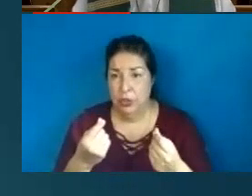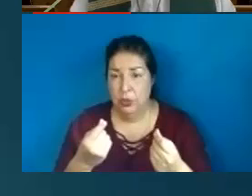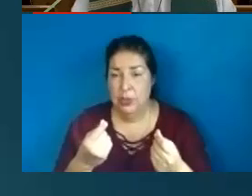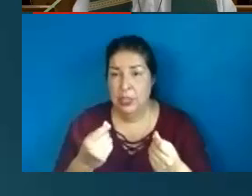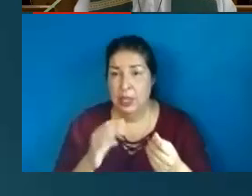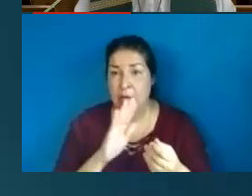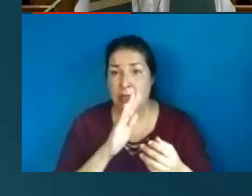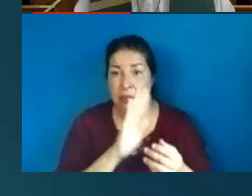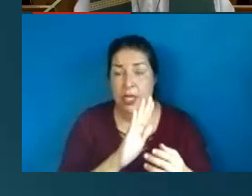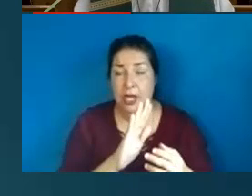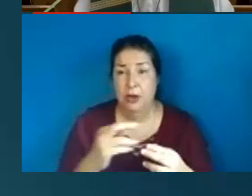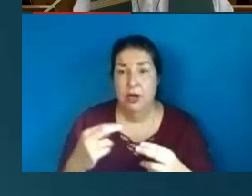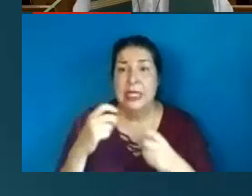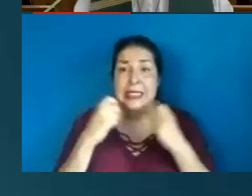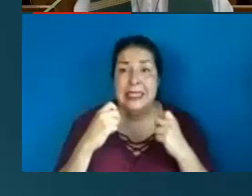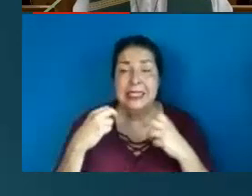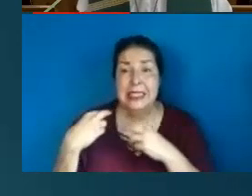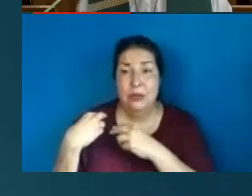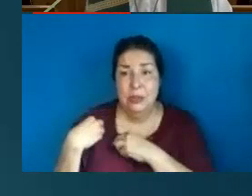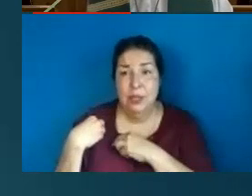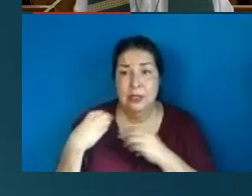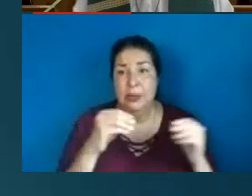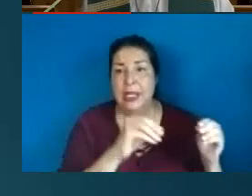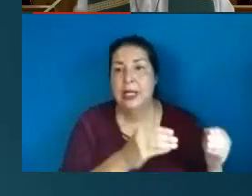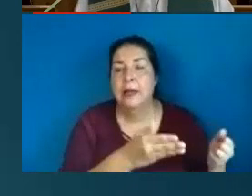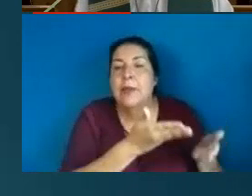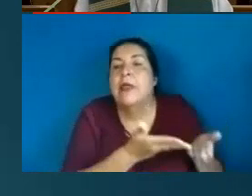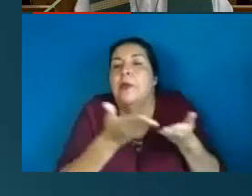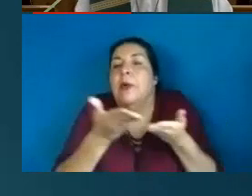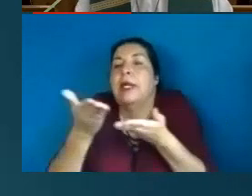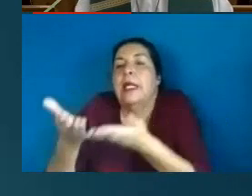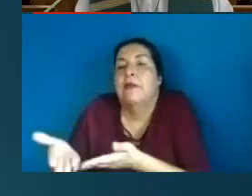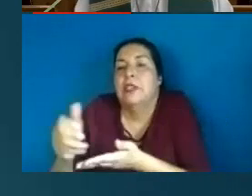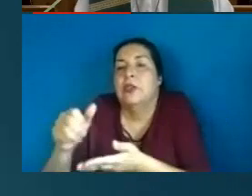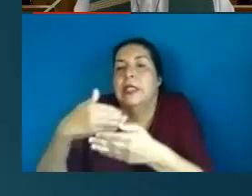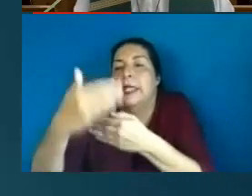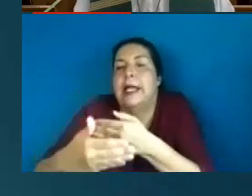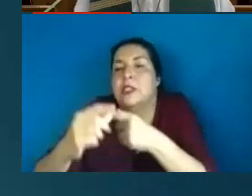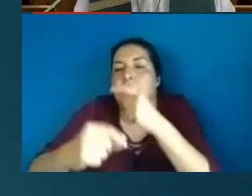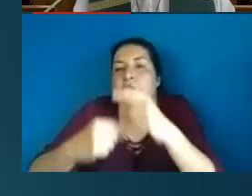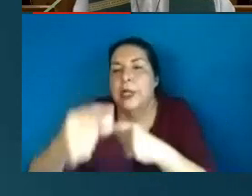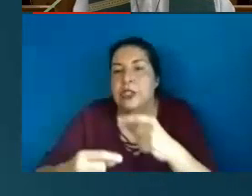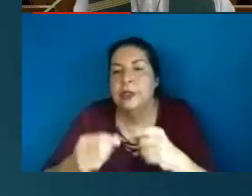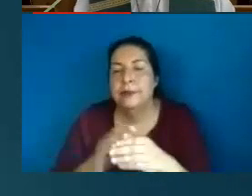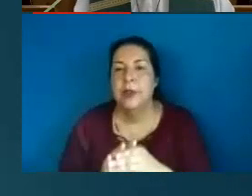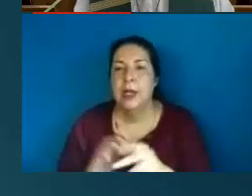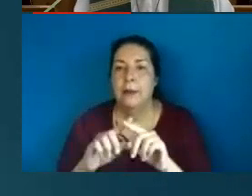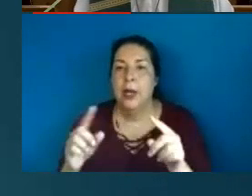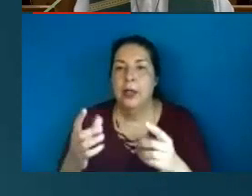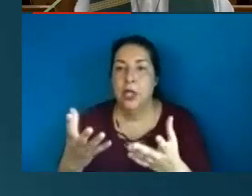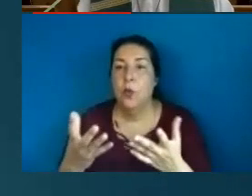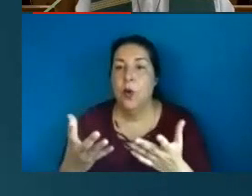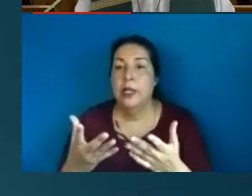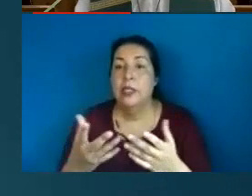could, to let somebody else bear the brunt of the punishment they richly deserved. But they were to repent of